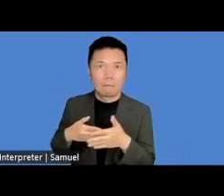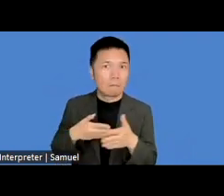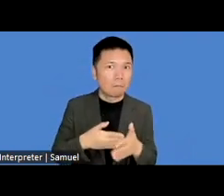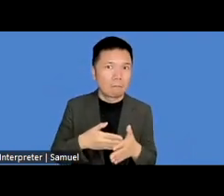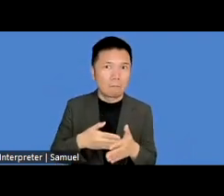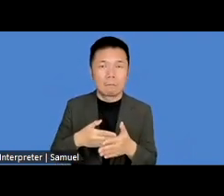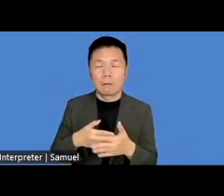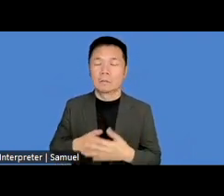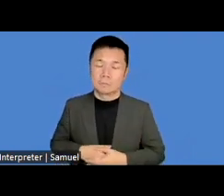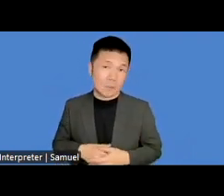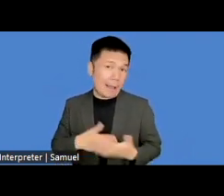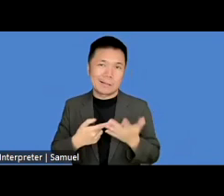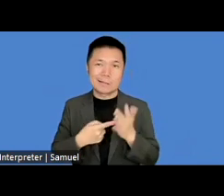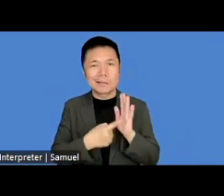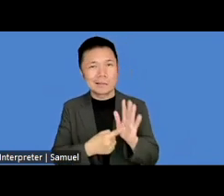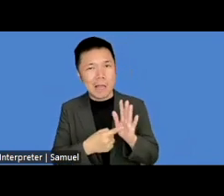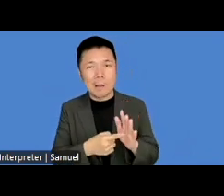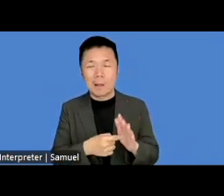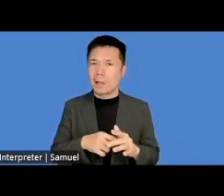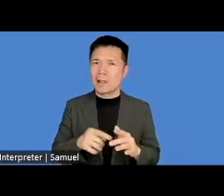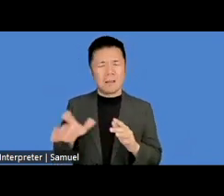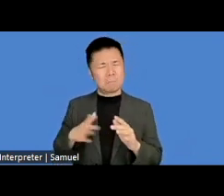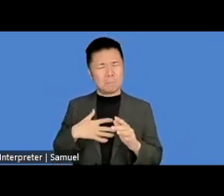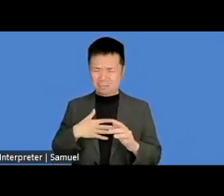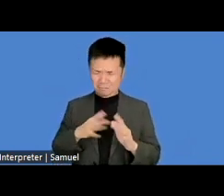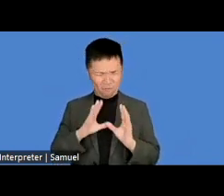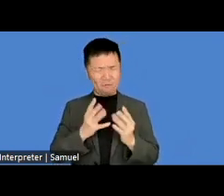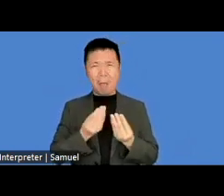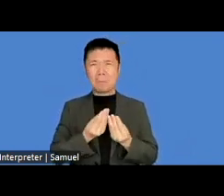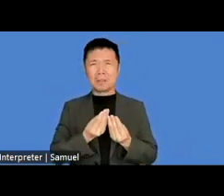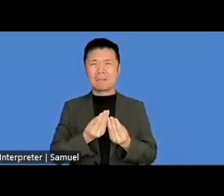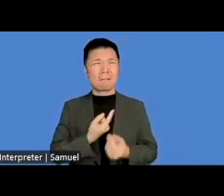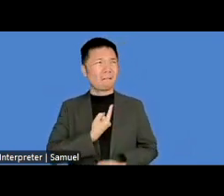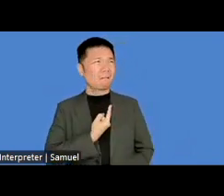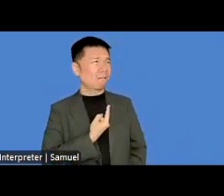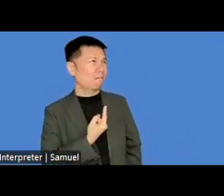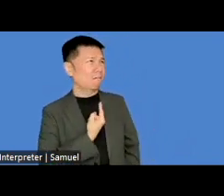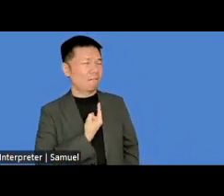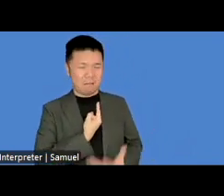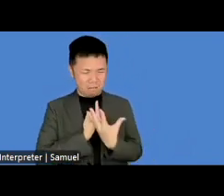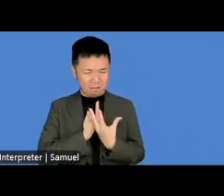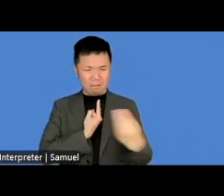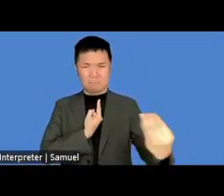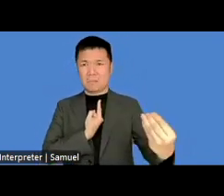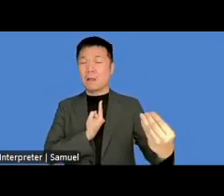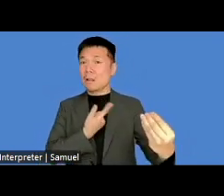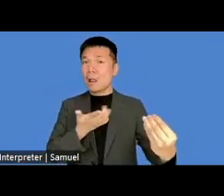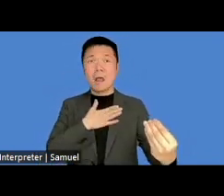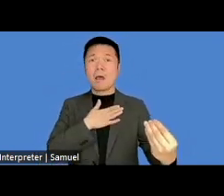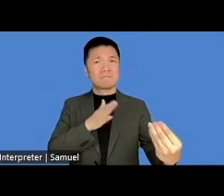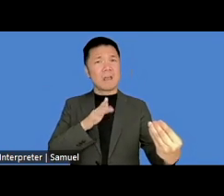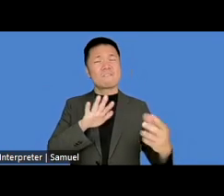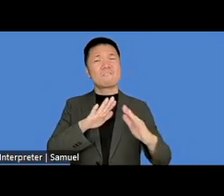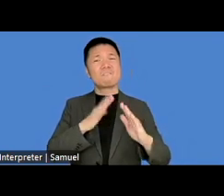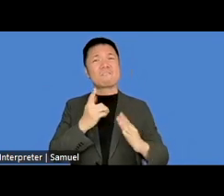shelters. Of course, there was a lot of family separation. Many people who went to these shelters left their families and